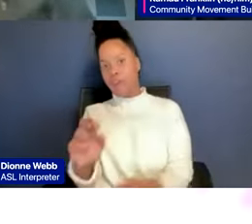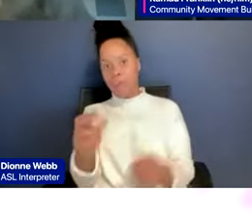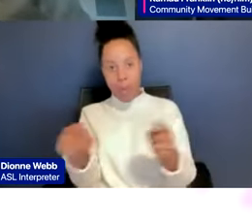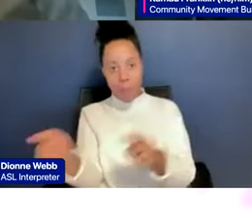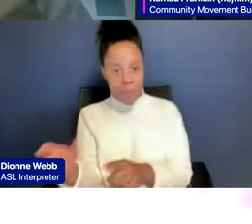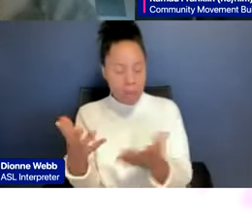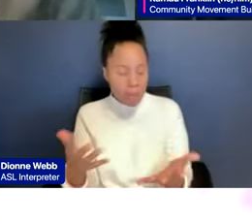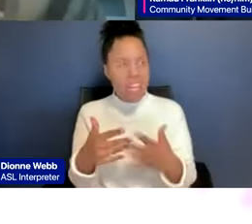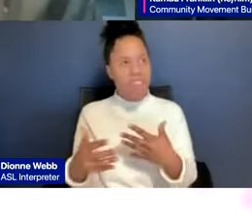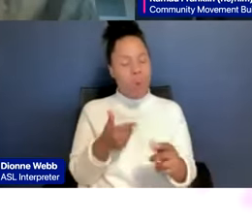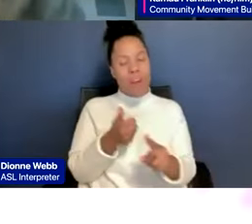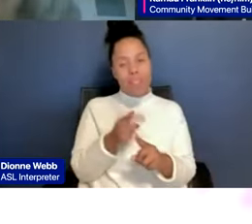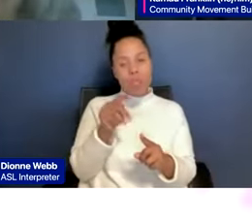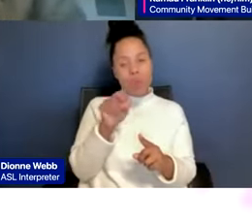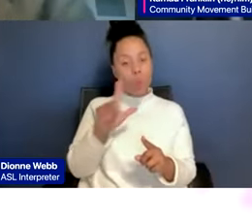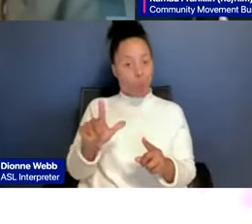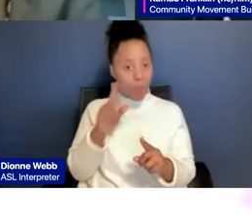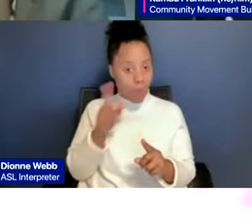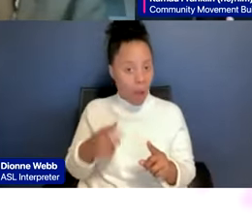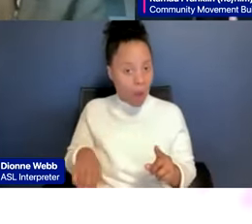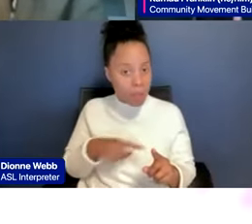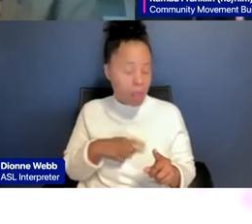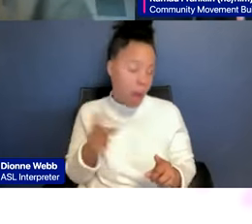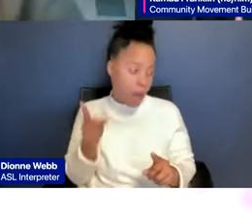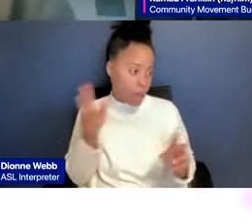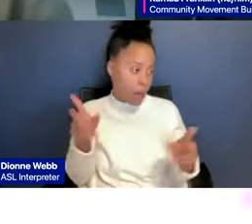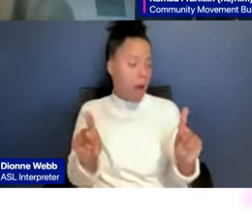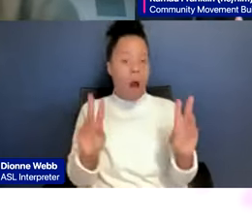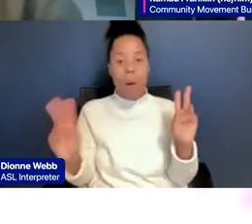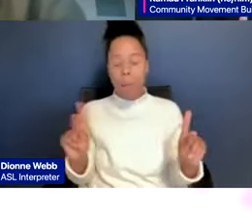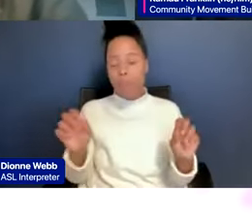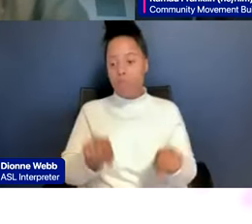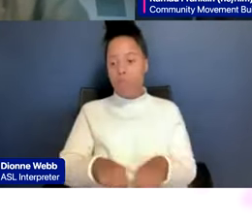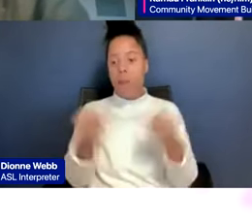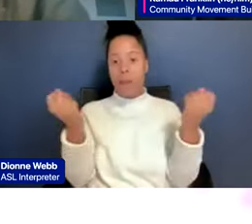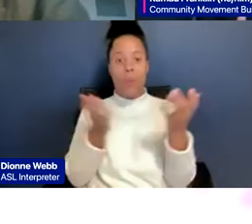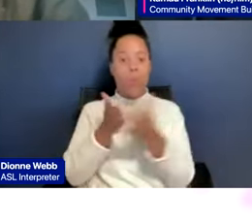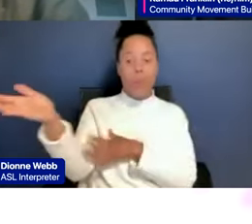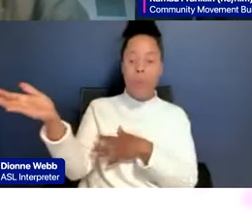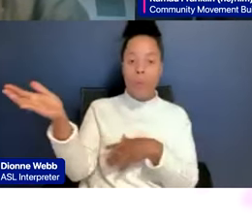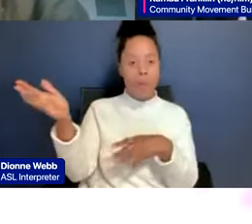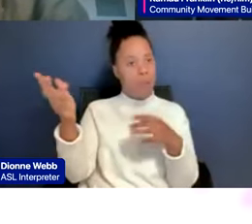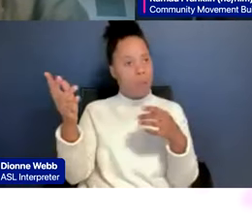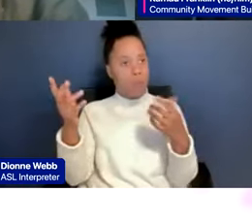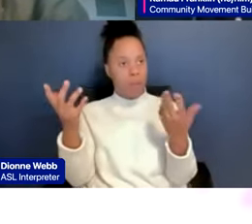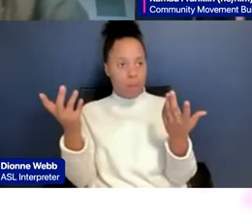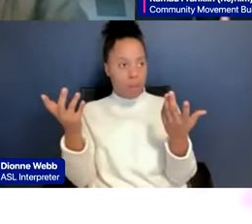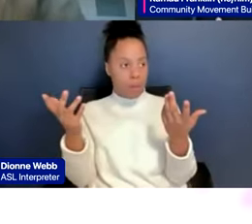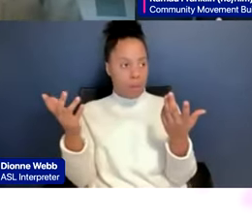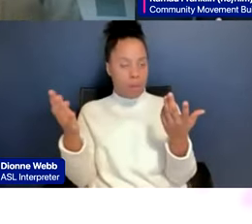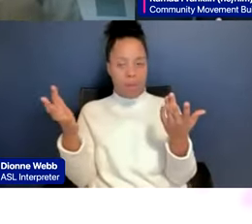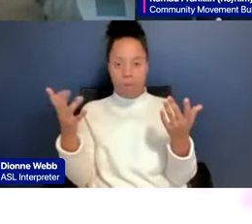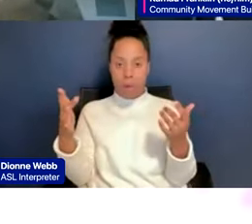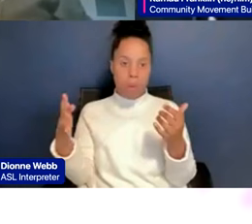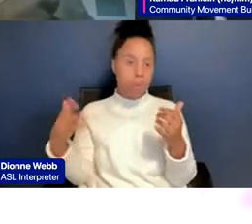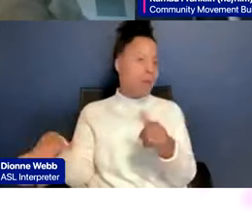do think it has allowed people to break through mainstream corporate propaganda at a faster